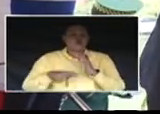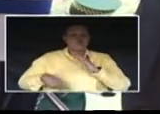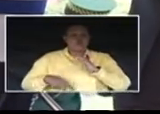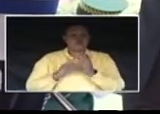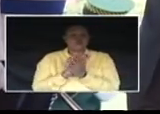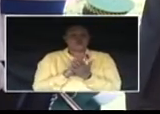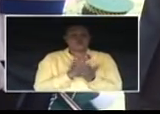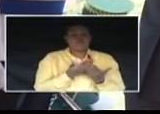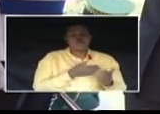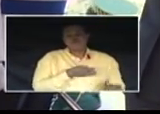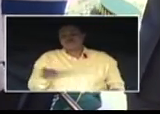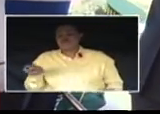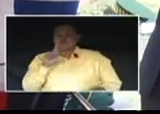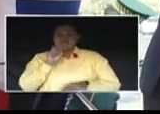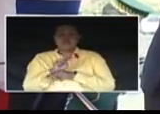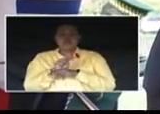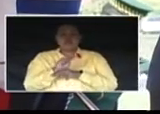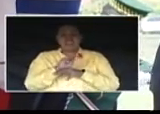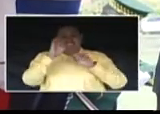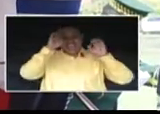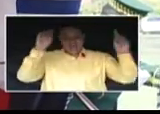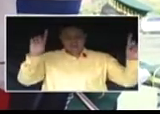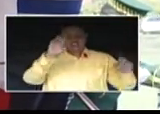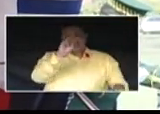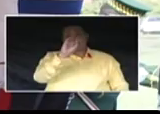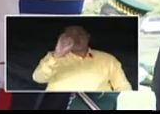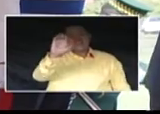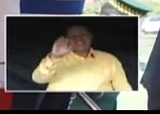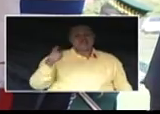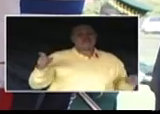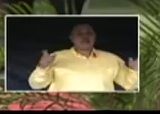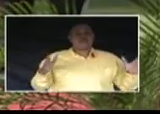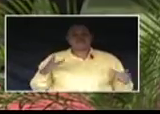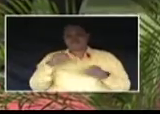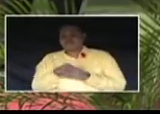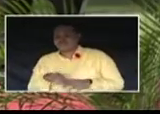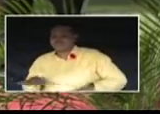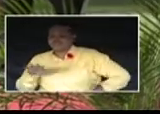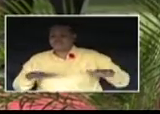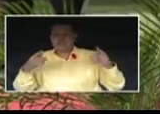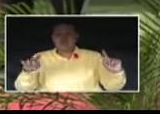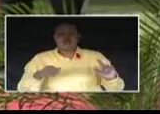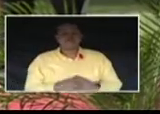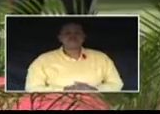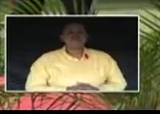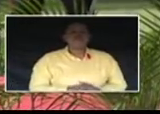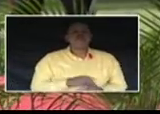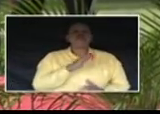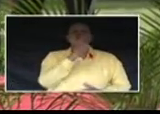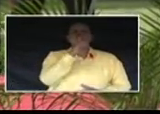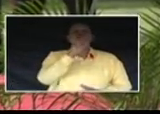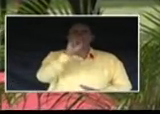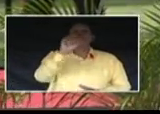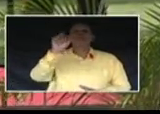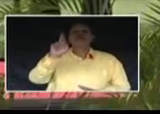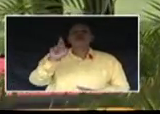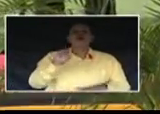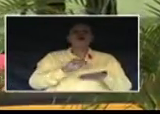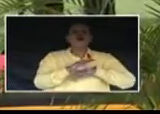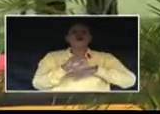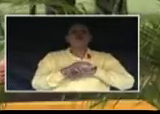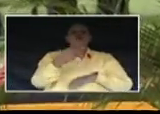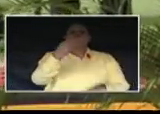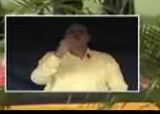moving to the Ministry of Education as an administrator. His Worship the Mayor, Councillor